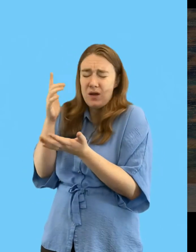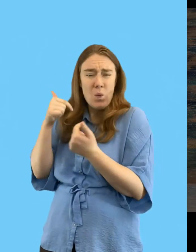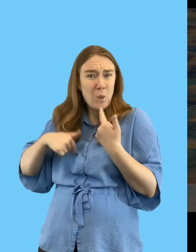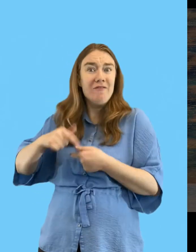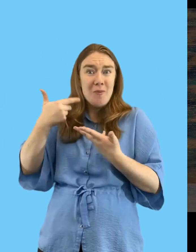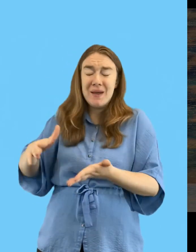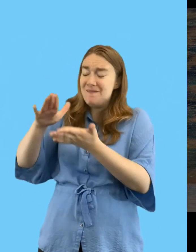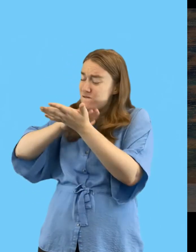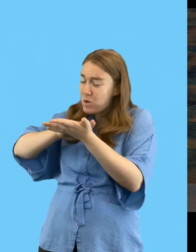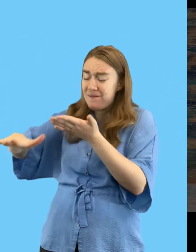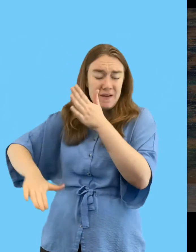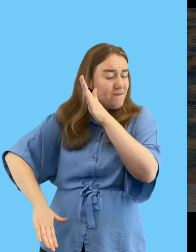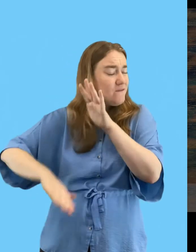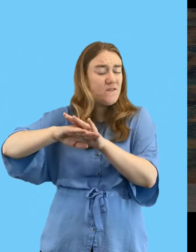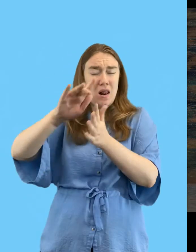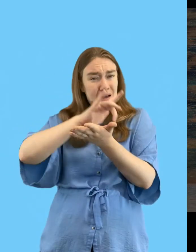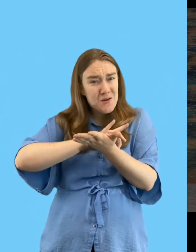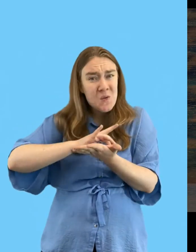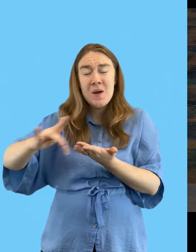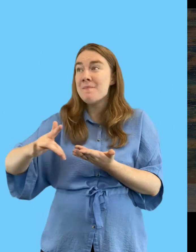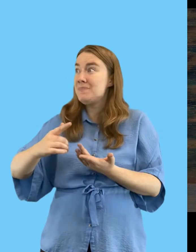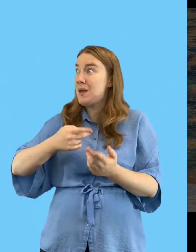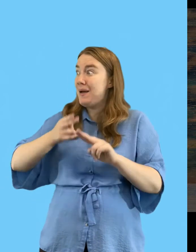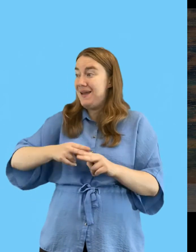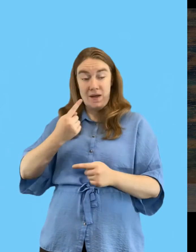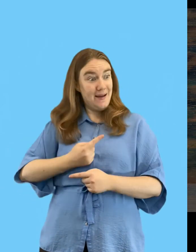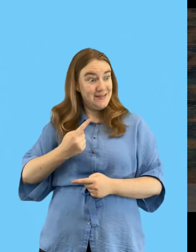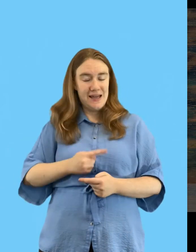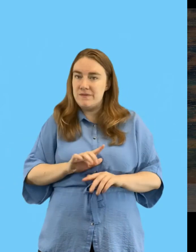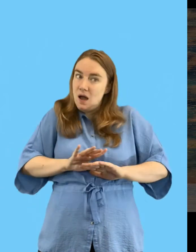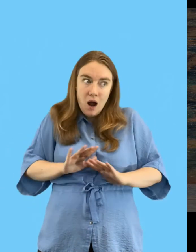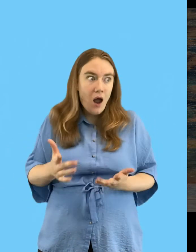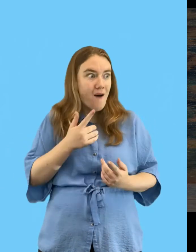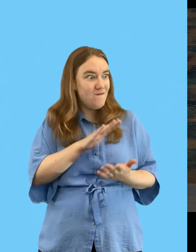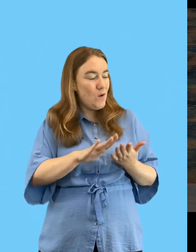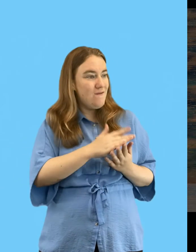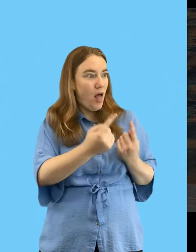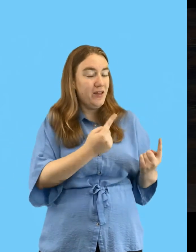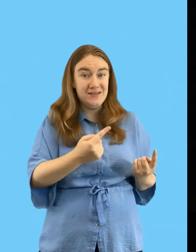been forgiven if we ourselves are unable to forgive others.